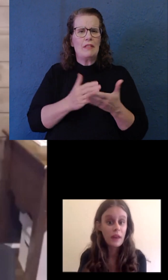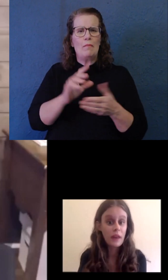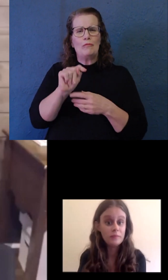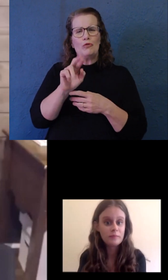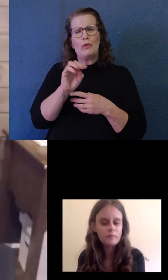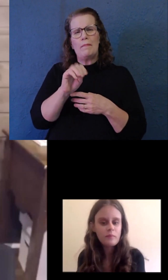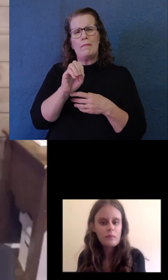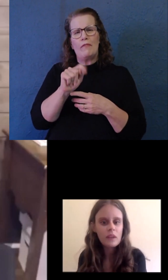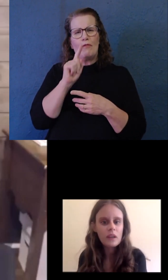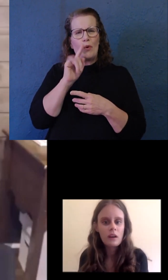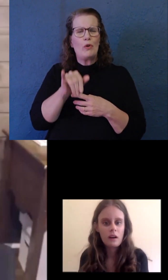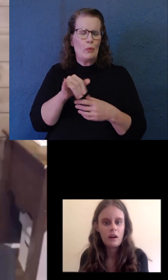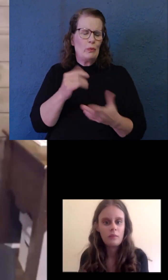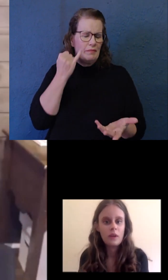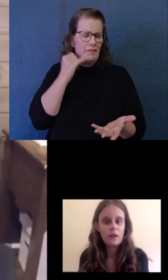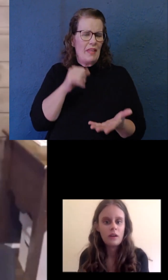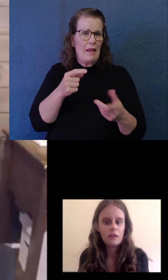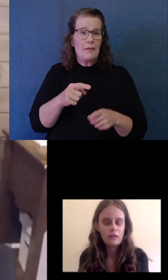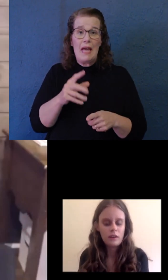you then.